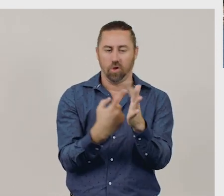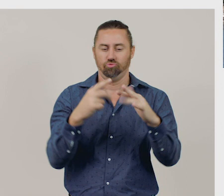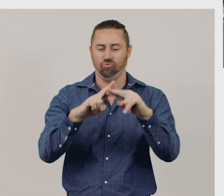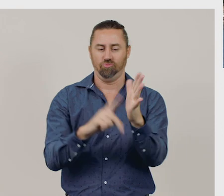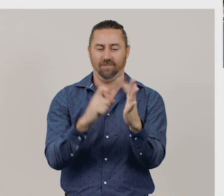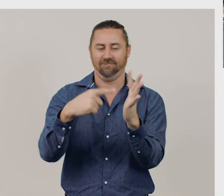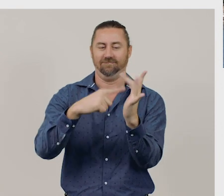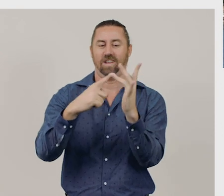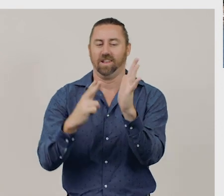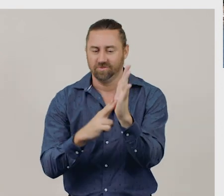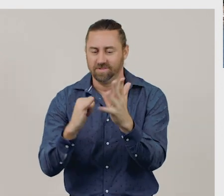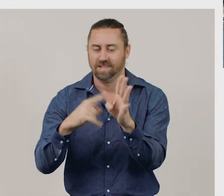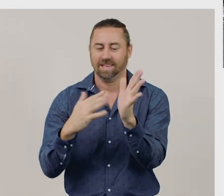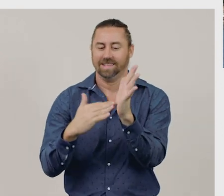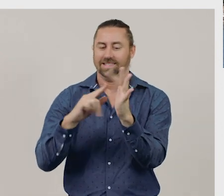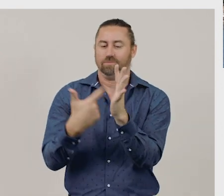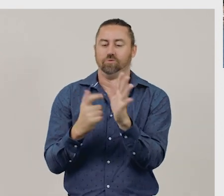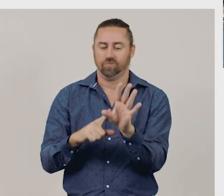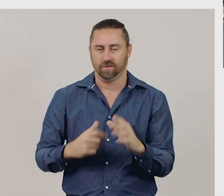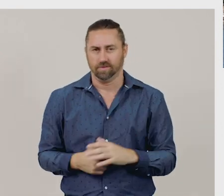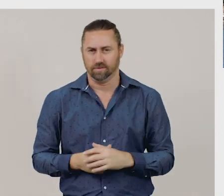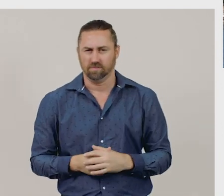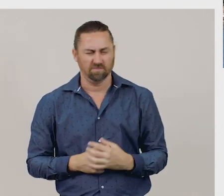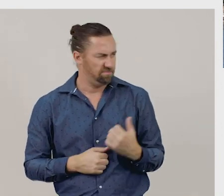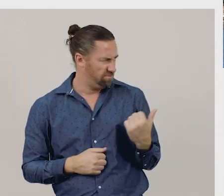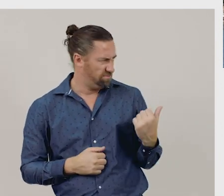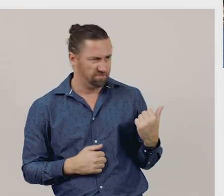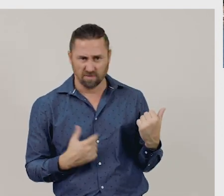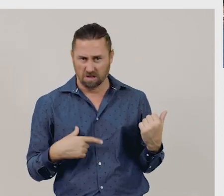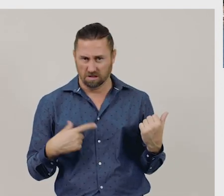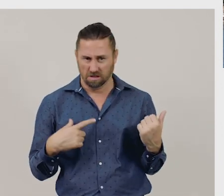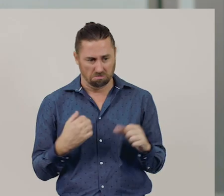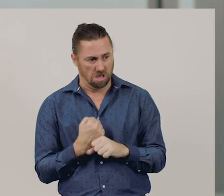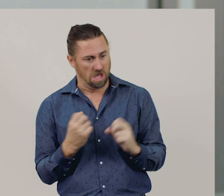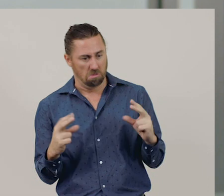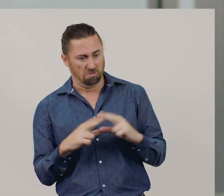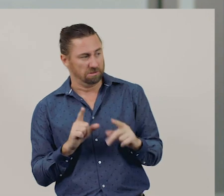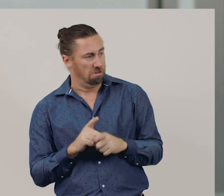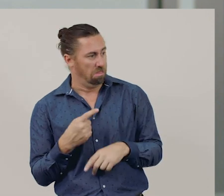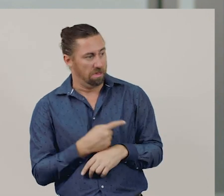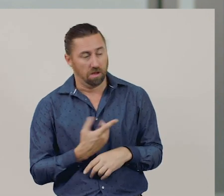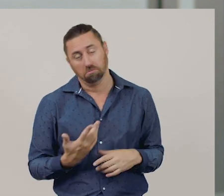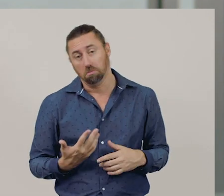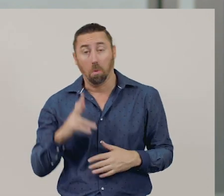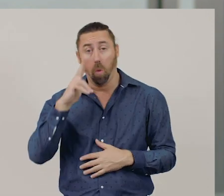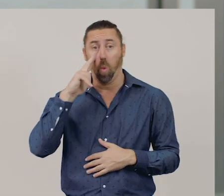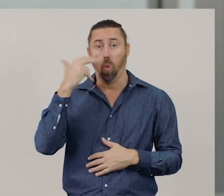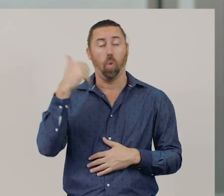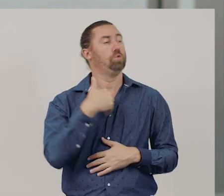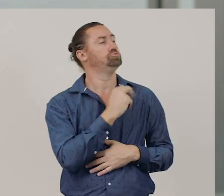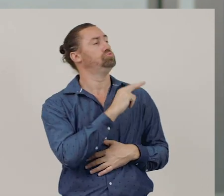reflection symmetry. Why do you think it was designed this way? Not only does it make the bridge look